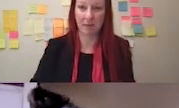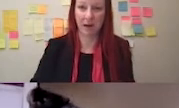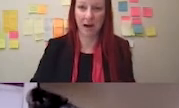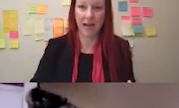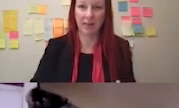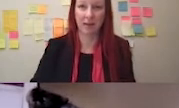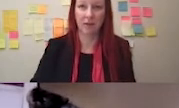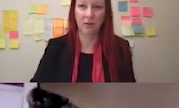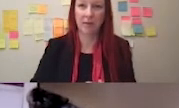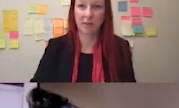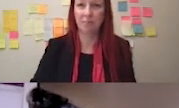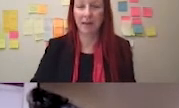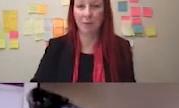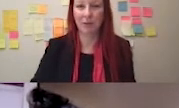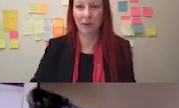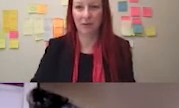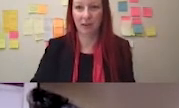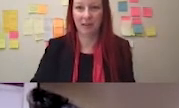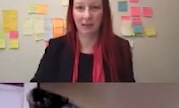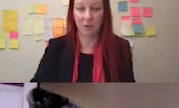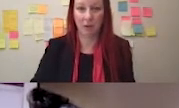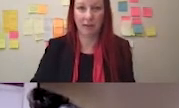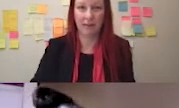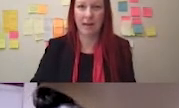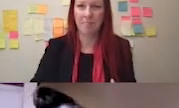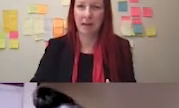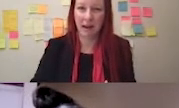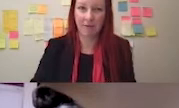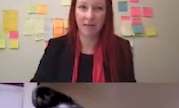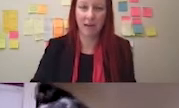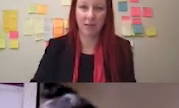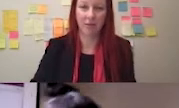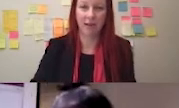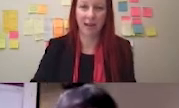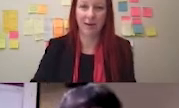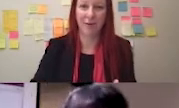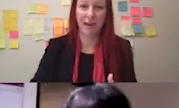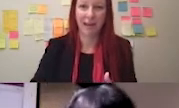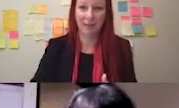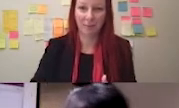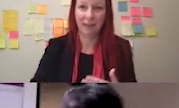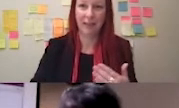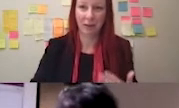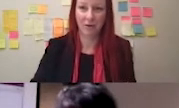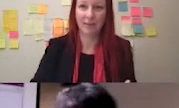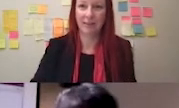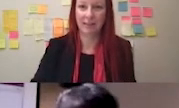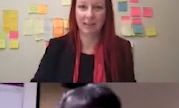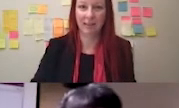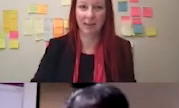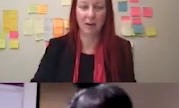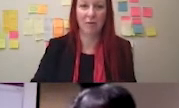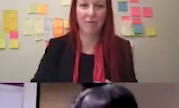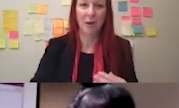key KPIs, to still meet what the university wants. But everything I do now is really a